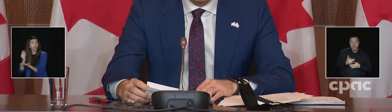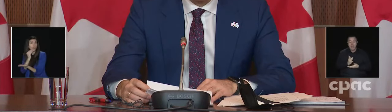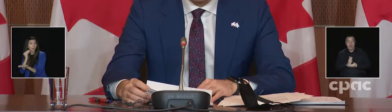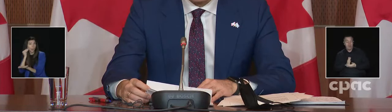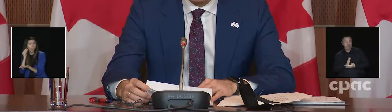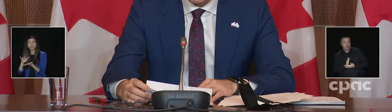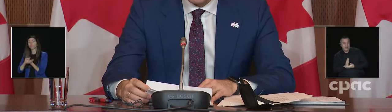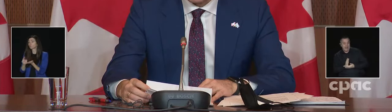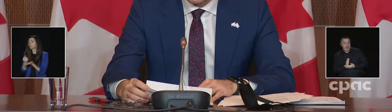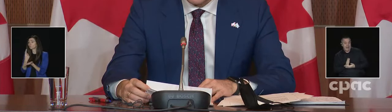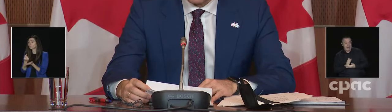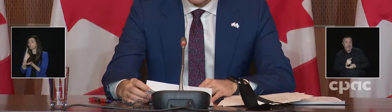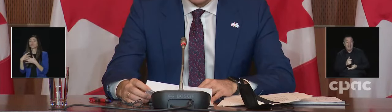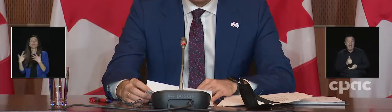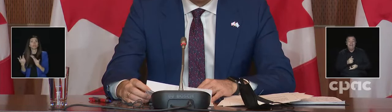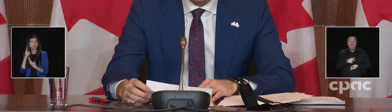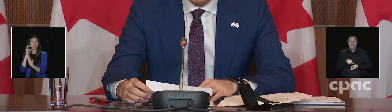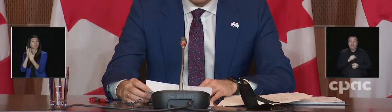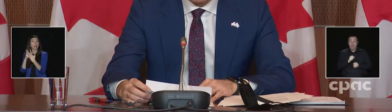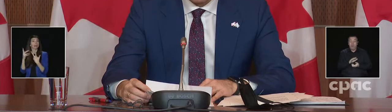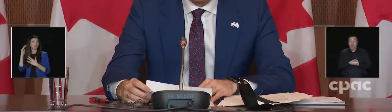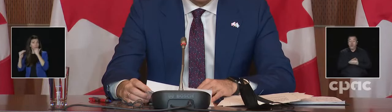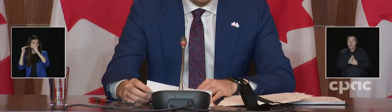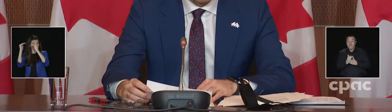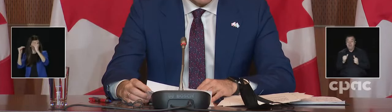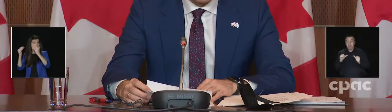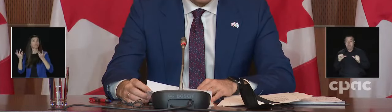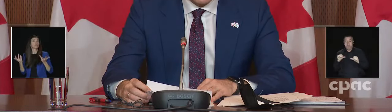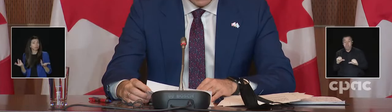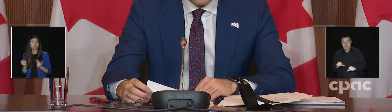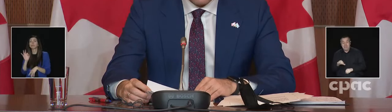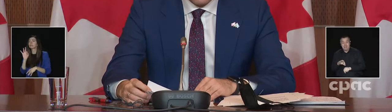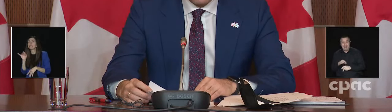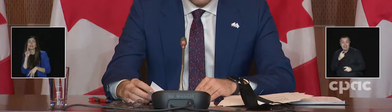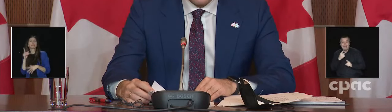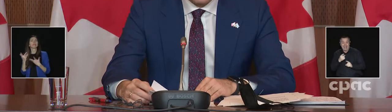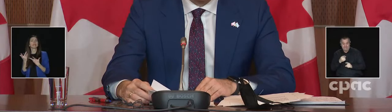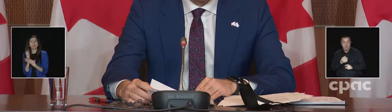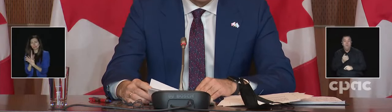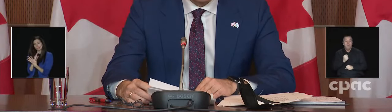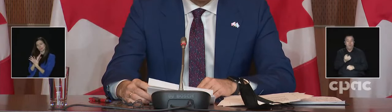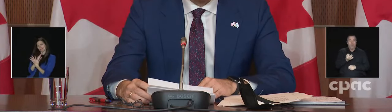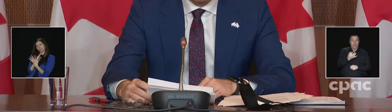qui présentent un risque élevé d'évolution vers une maladie grave.